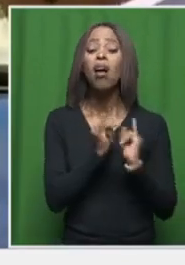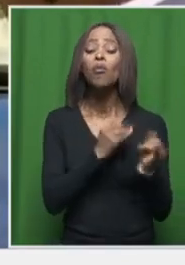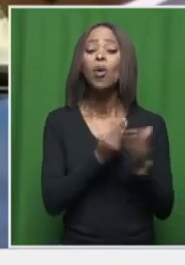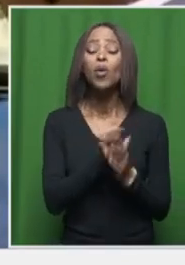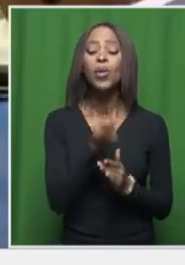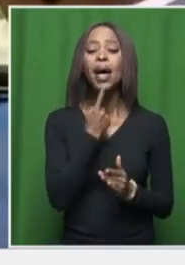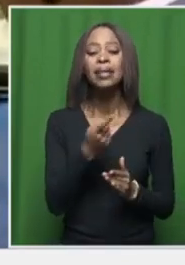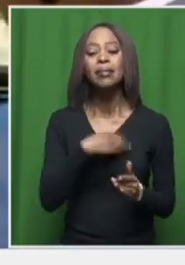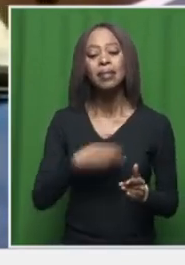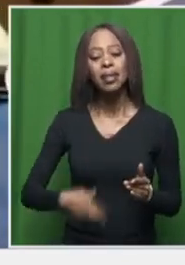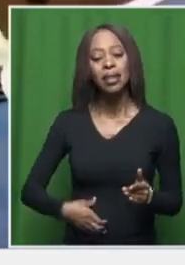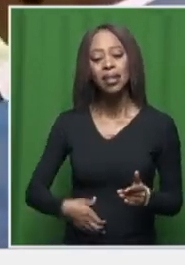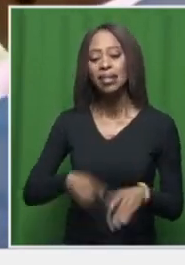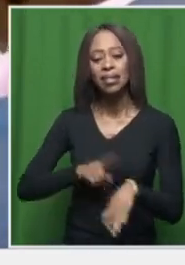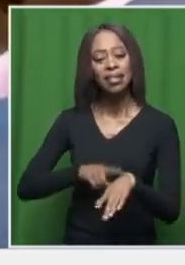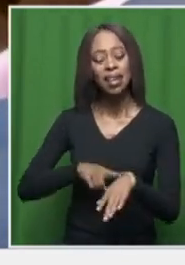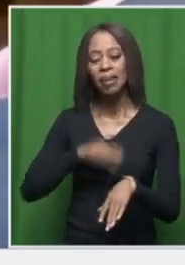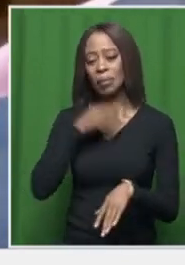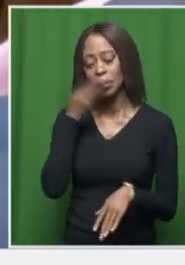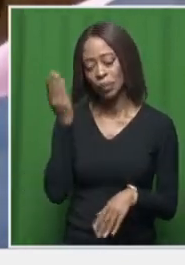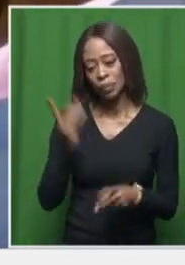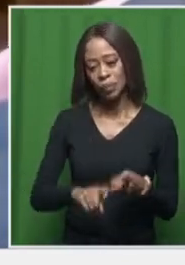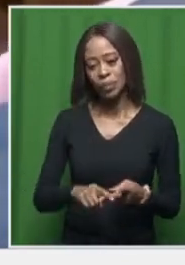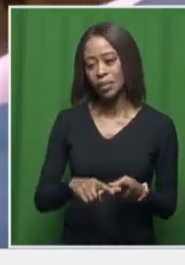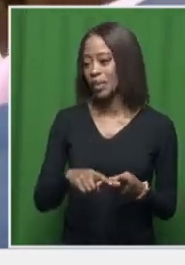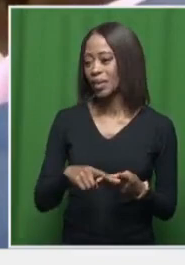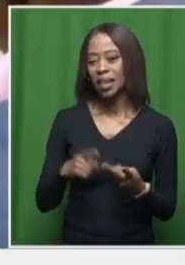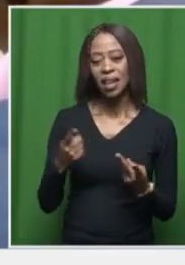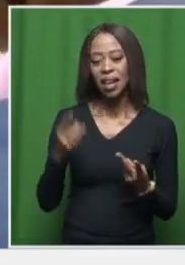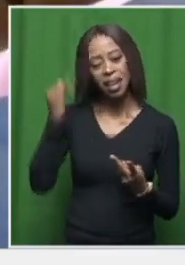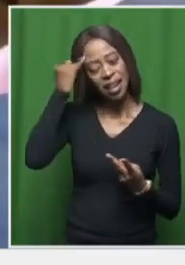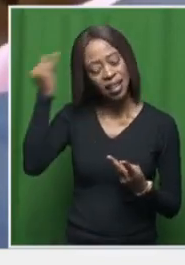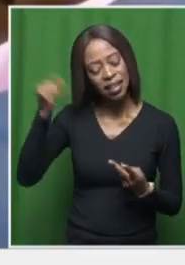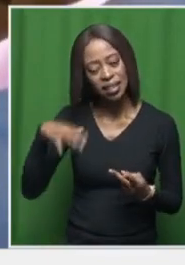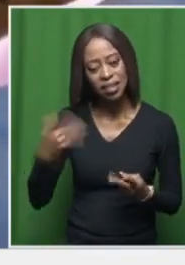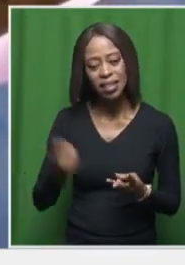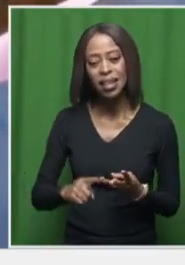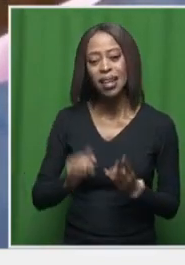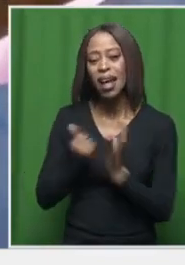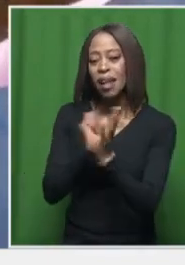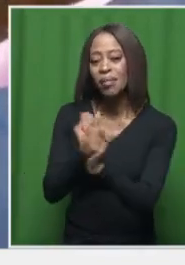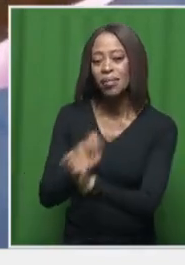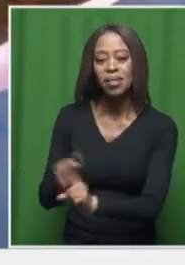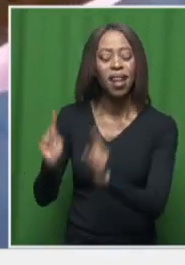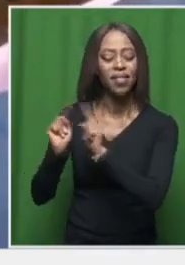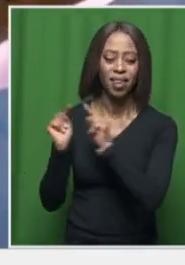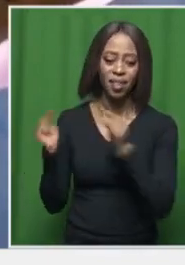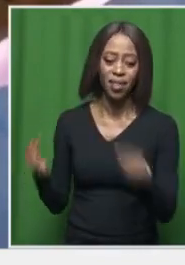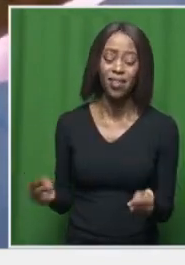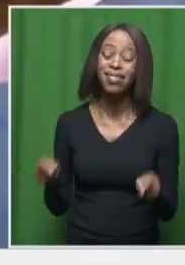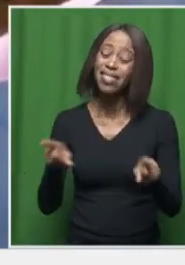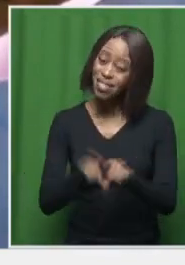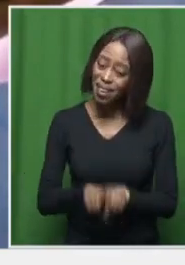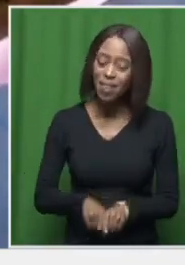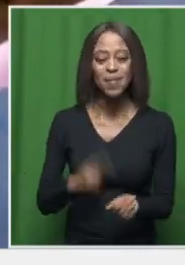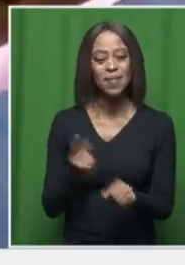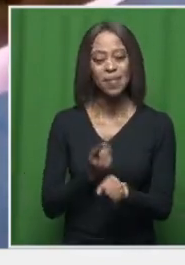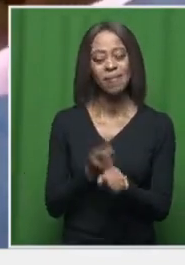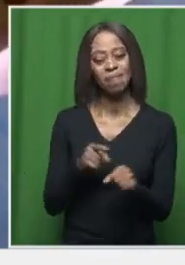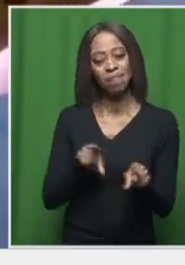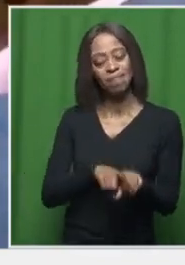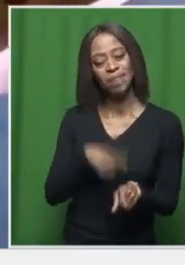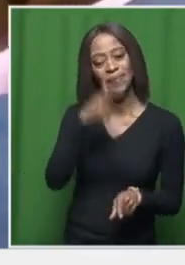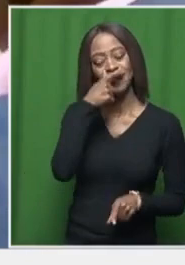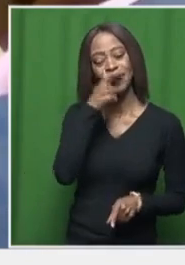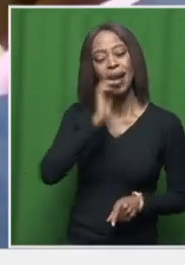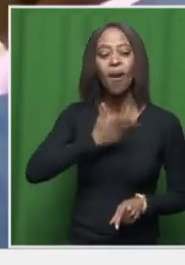said, the President has run out of time, he's run out of rope, they've run out of ideas. Because even if the President personally wants